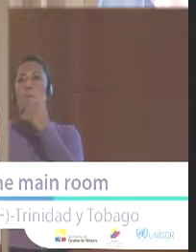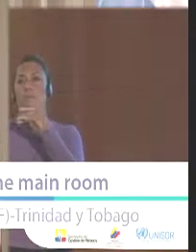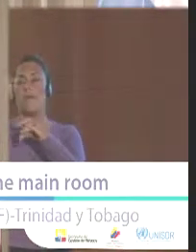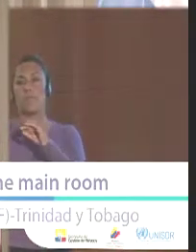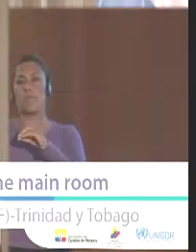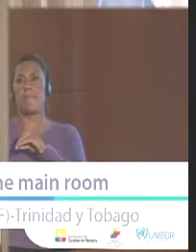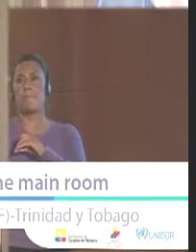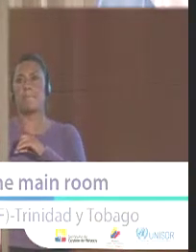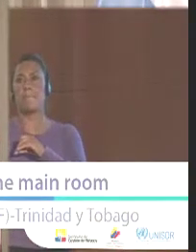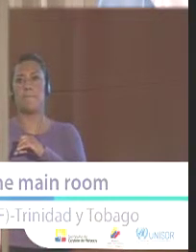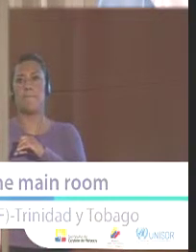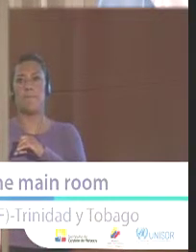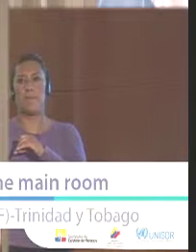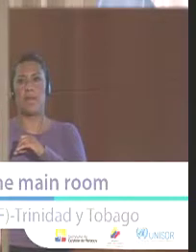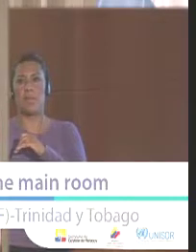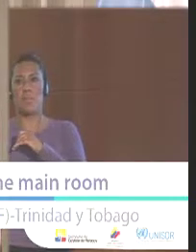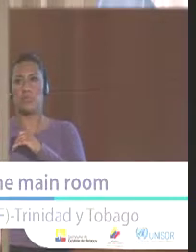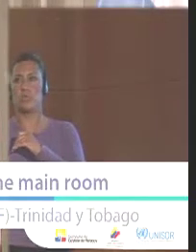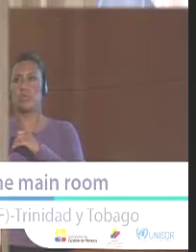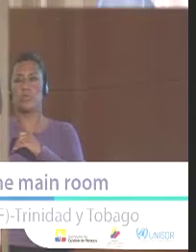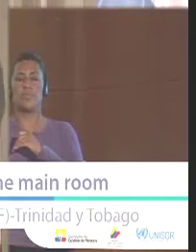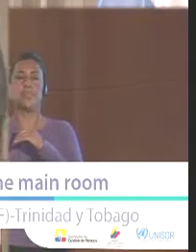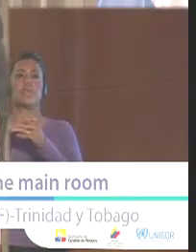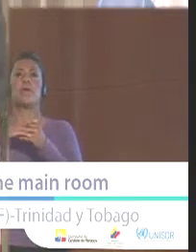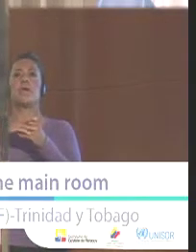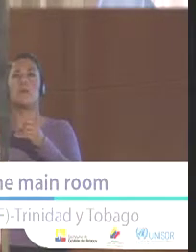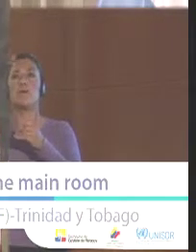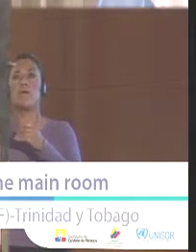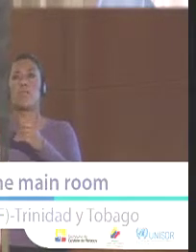northeast, that is to the northeast, and